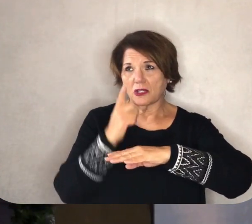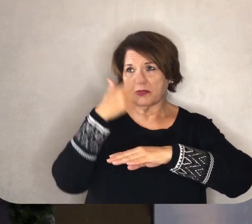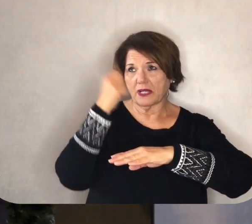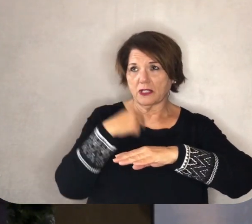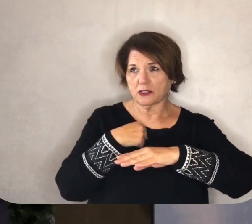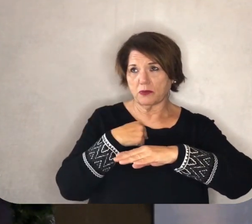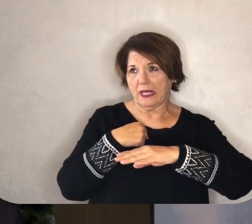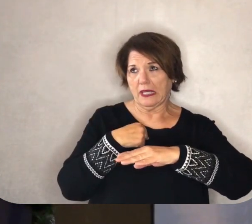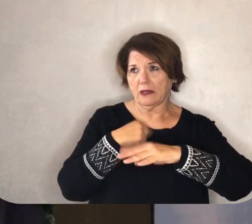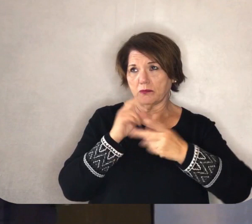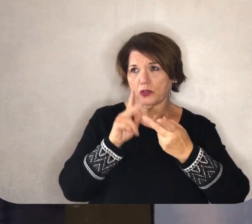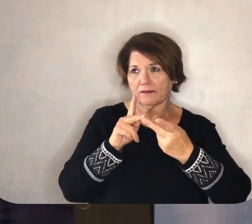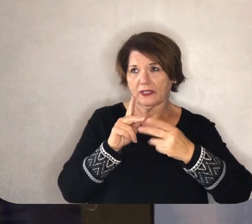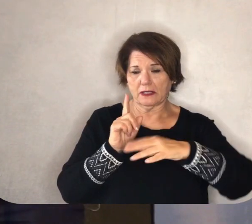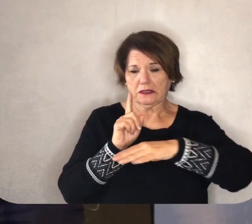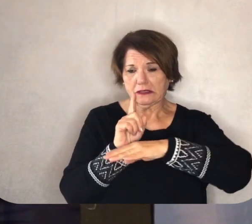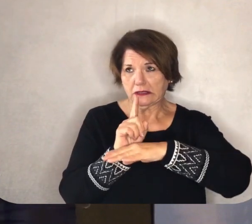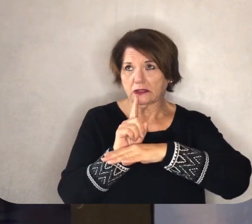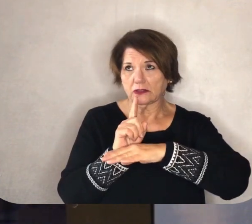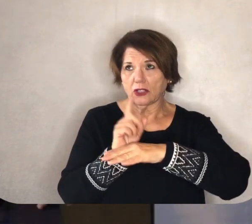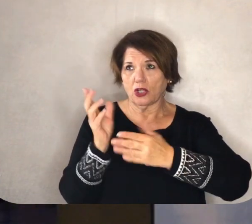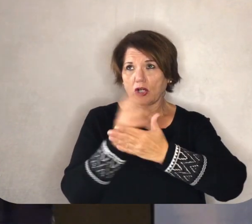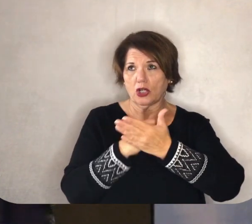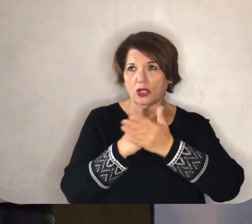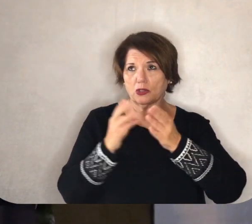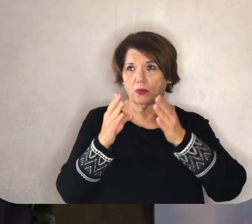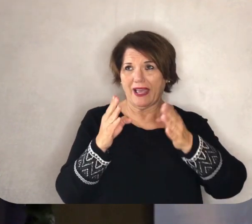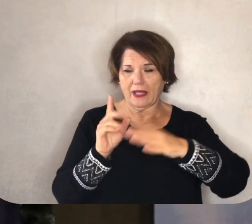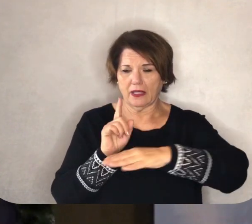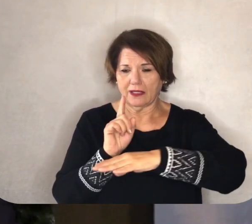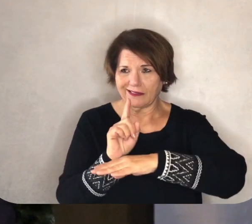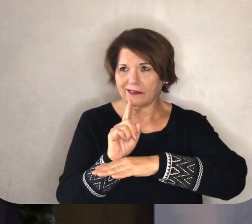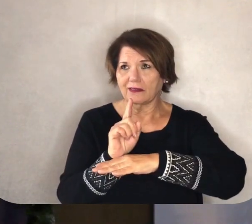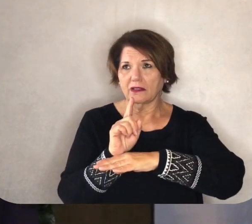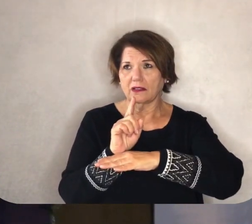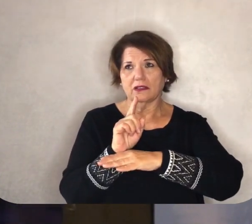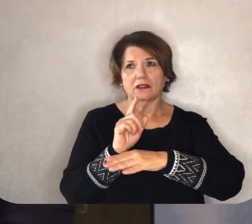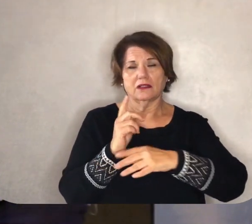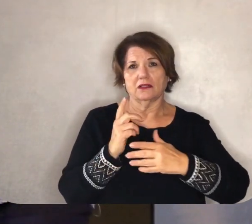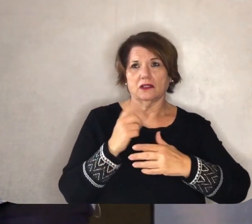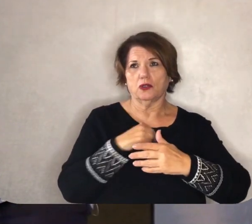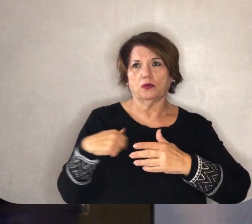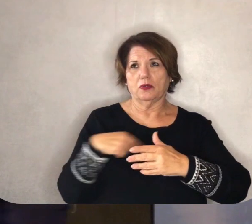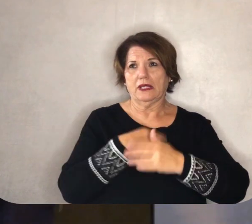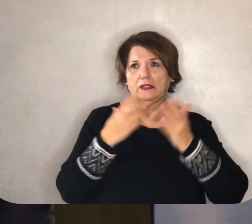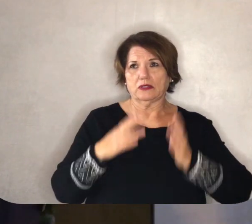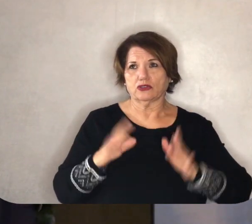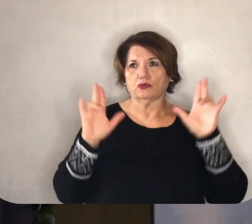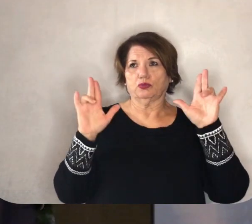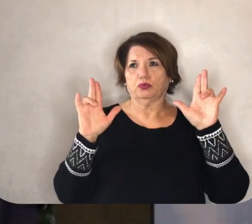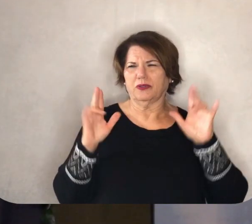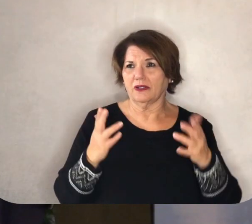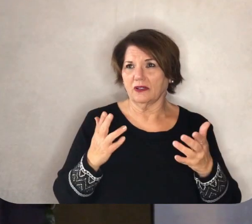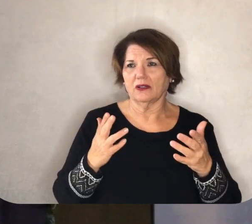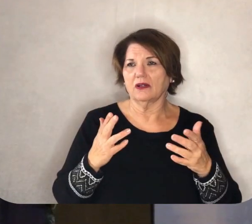correctly or because we've earned our way there, or because we've earned perfect marks as Christians or whatever else. That's just that